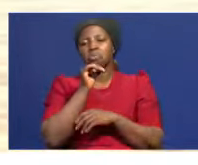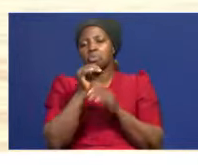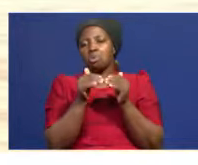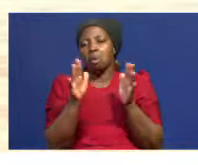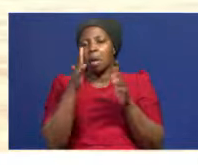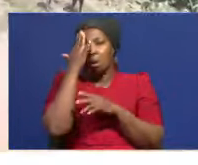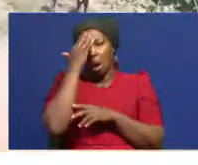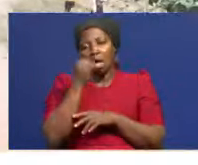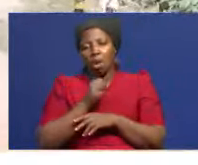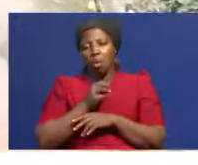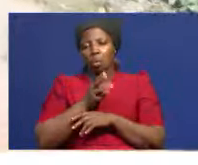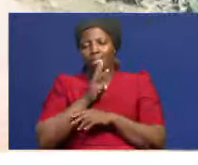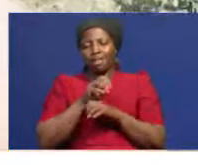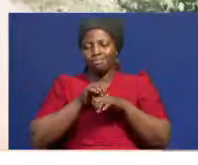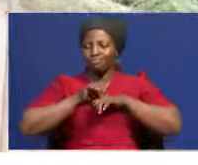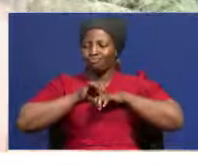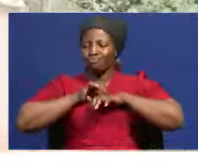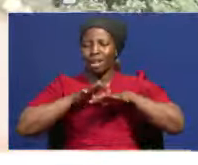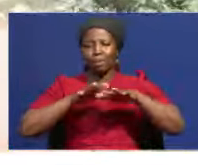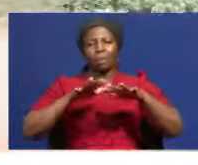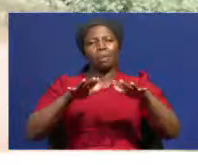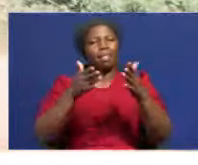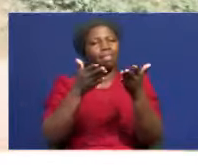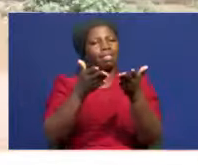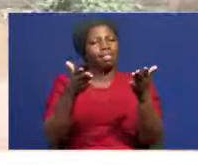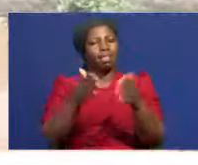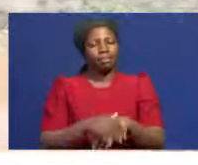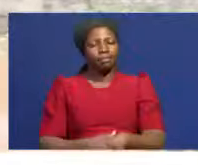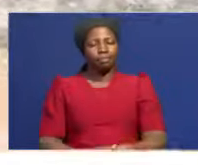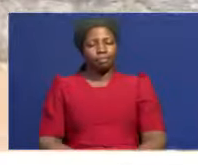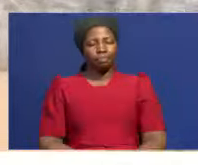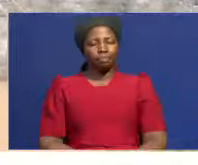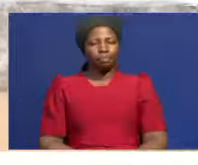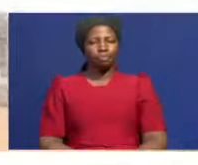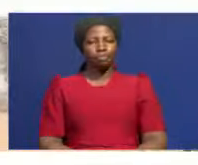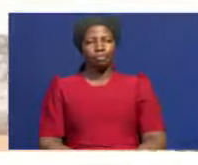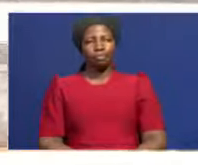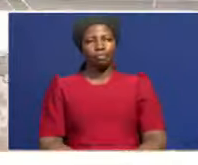submerged in water. Nancy Okware, Legends Edition.